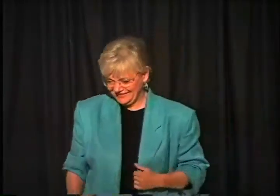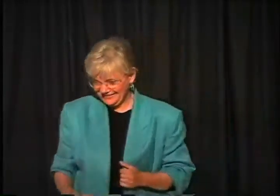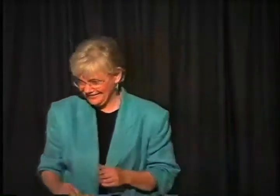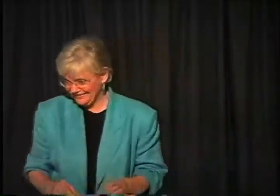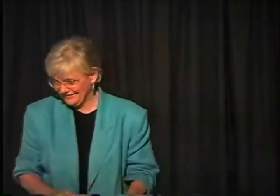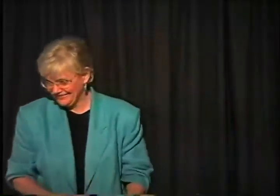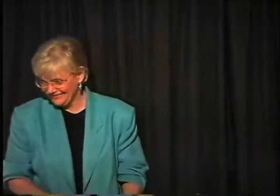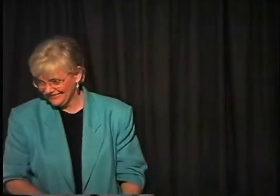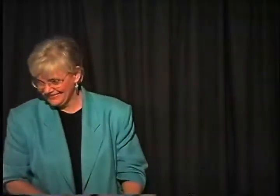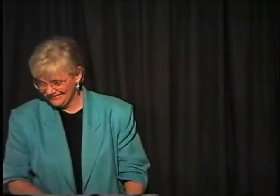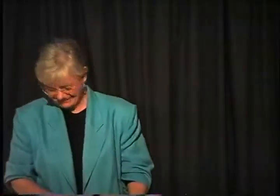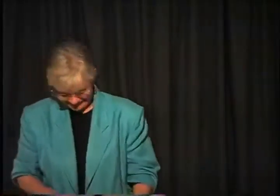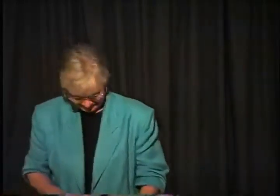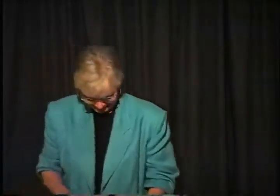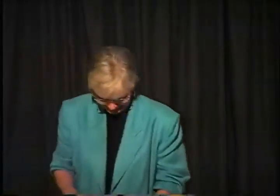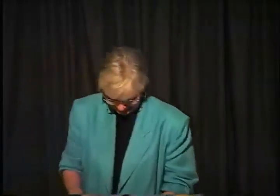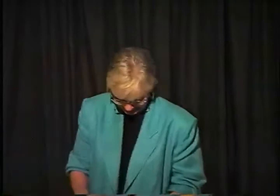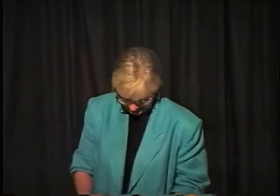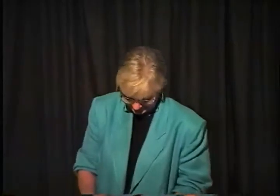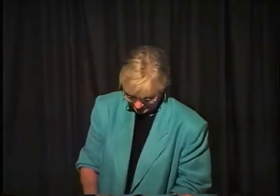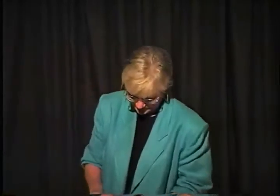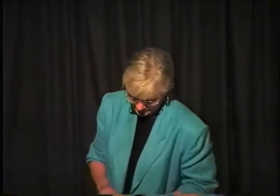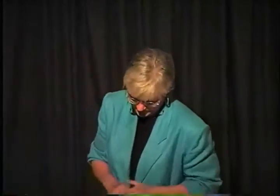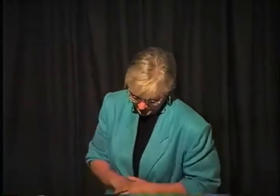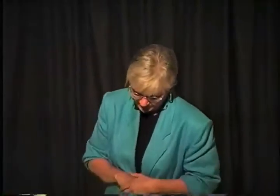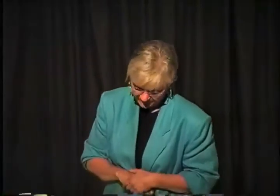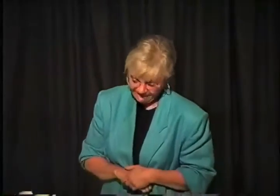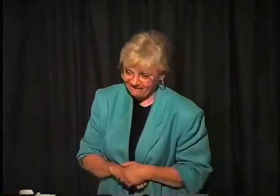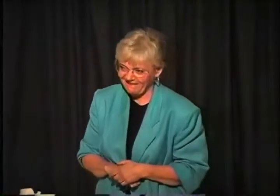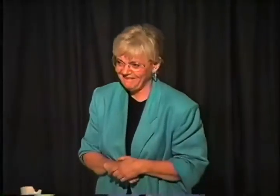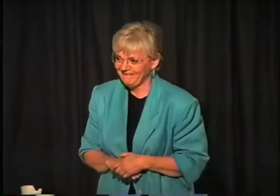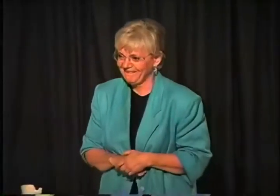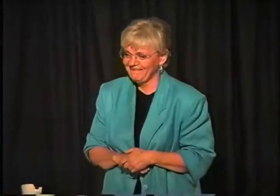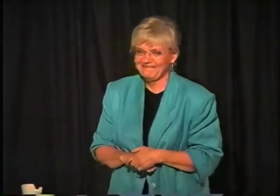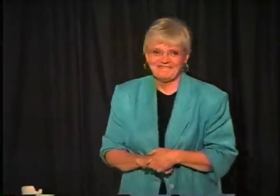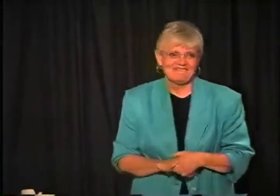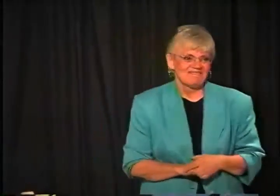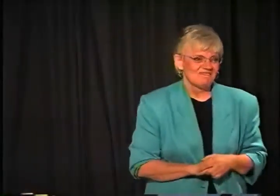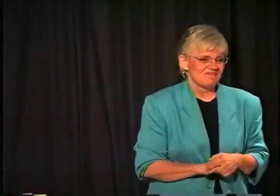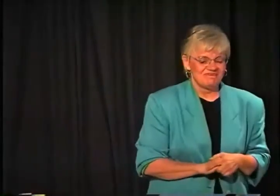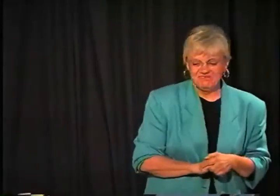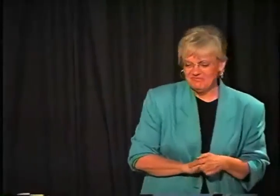to all the meetings that I go to with hearing people so that if they're boring, I can get it wrapped up faster.